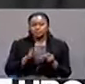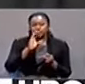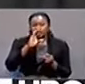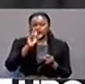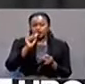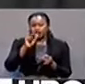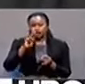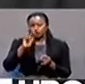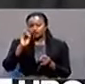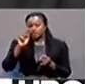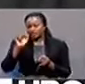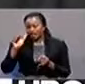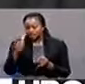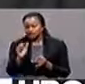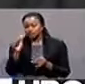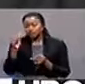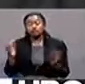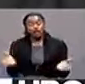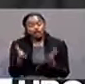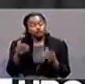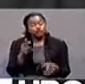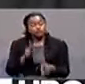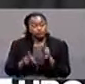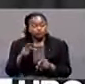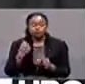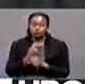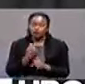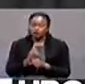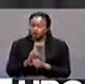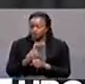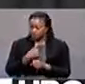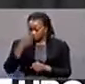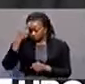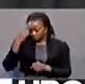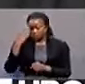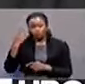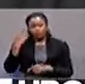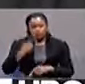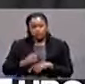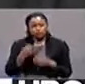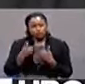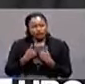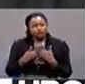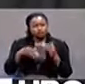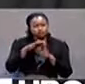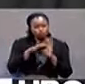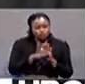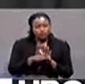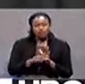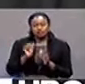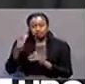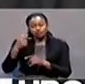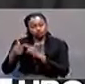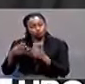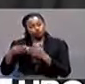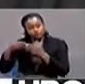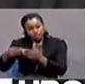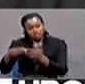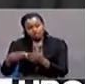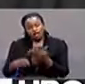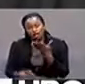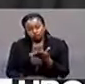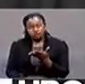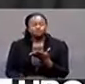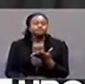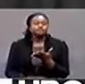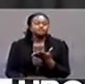work. I remember one time we were attending a function with him, and which he was presiding over, and a